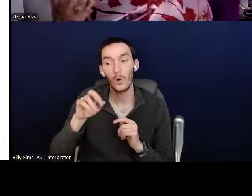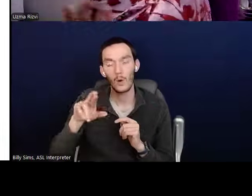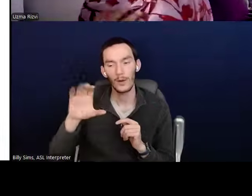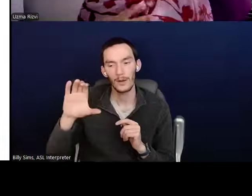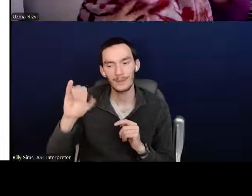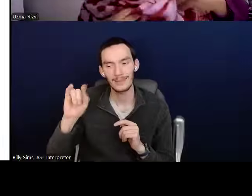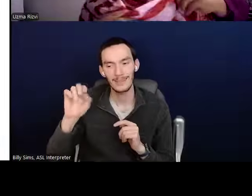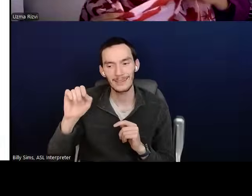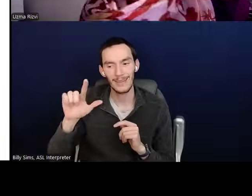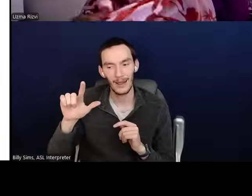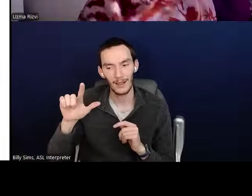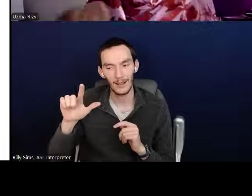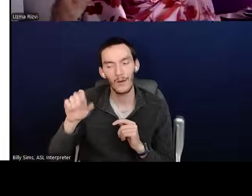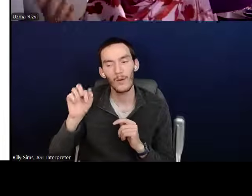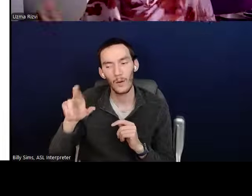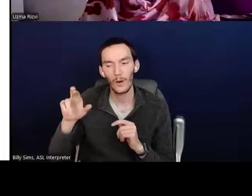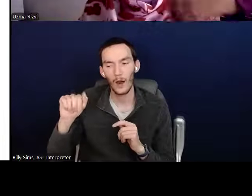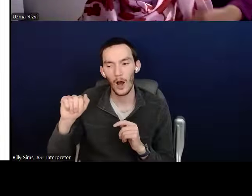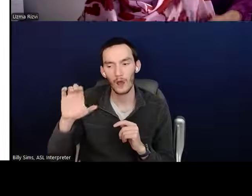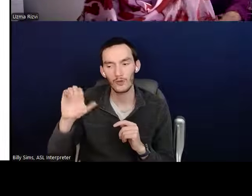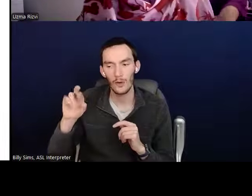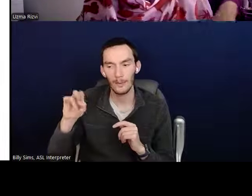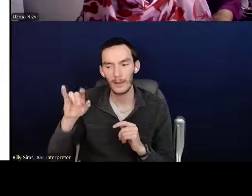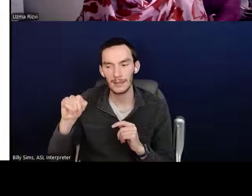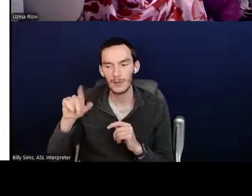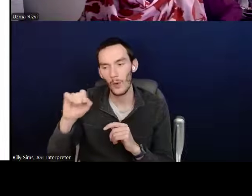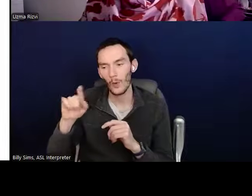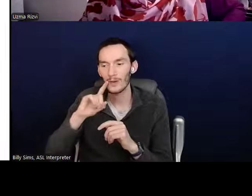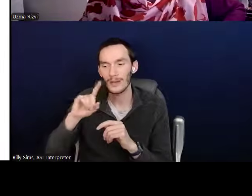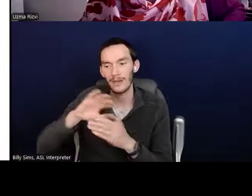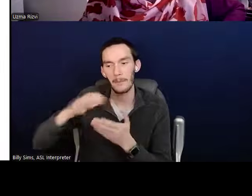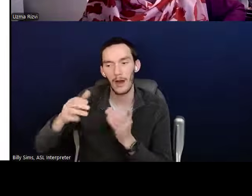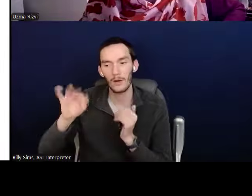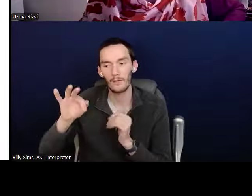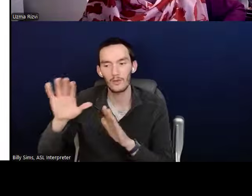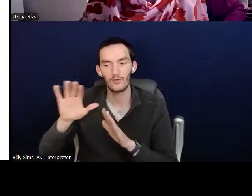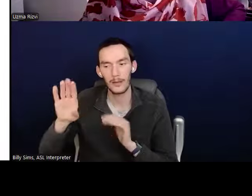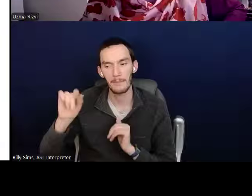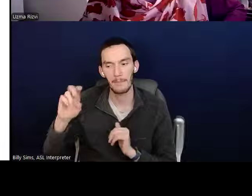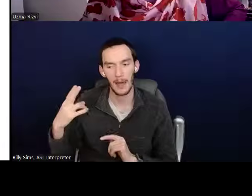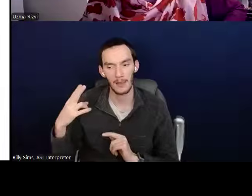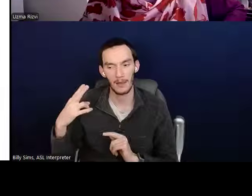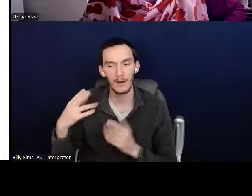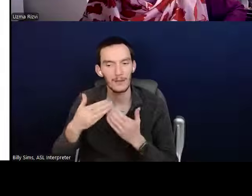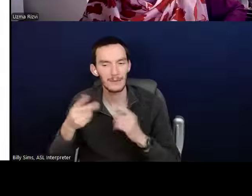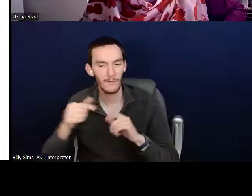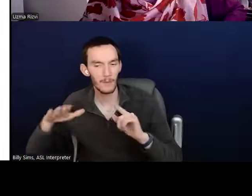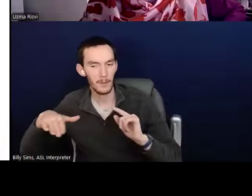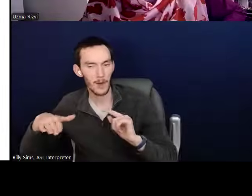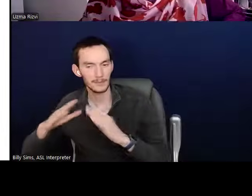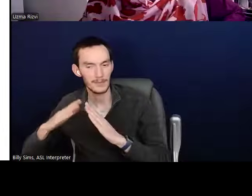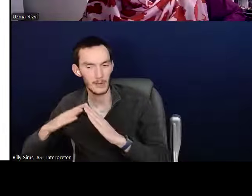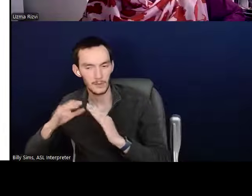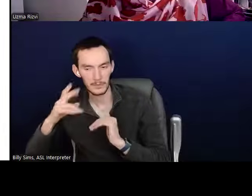the Acropolis, or the Mound of the Great Bath. This is spatially separated, you can see right here, from the lower town, right